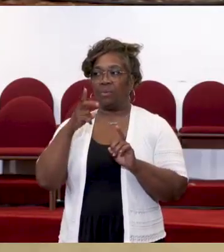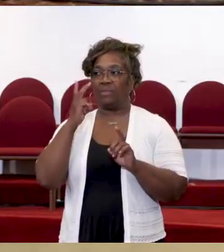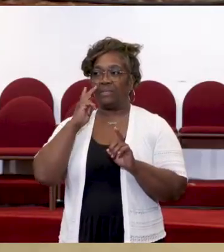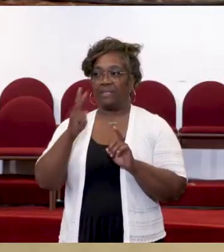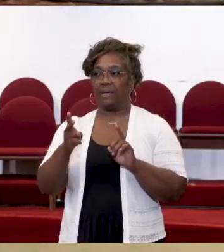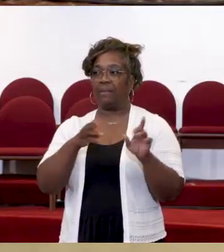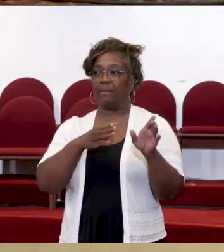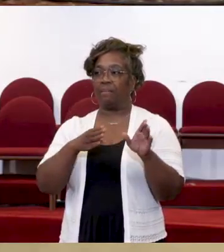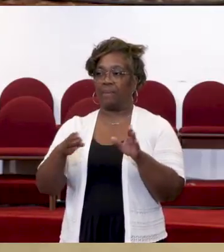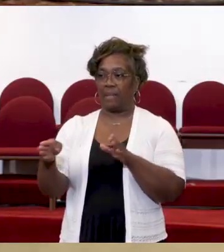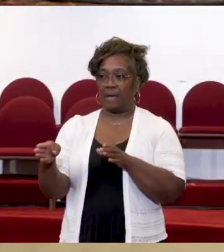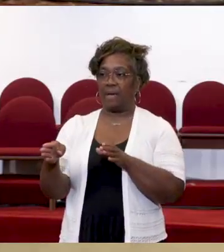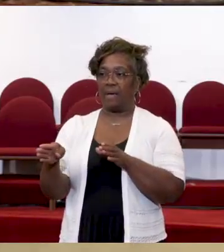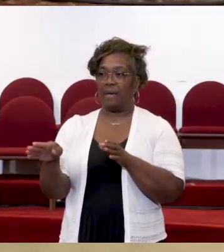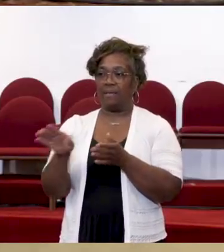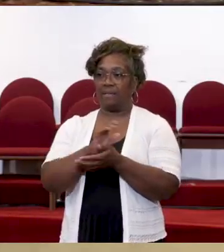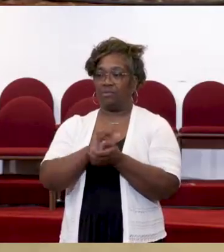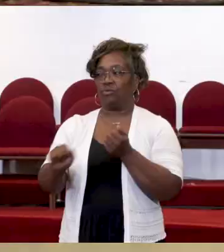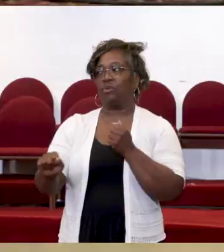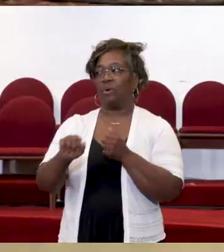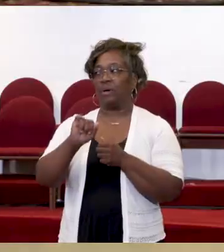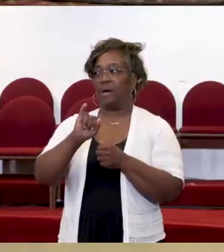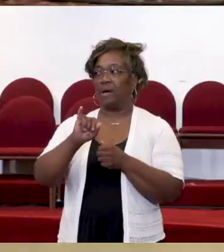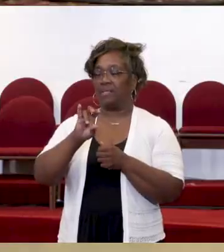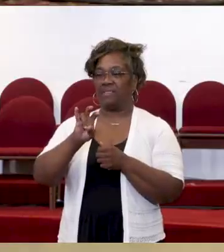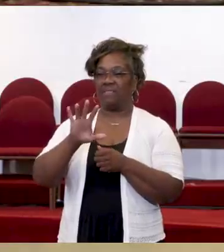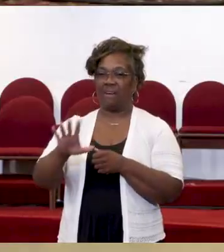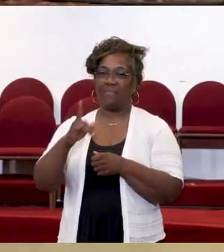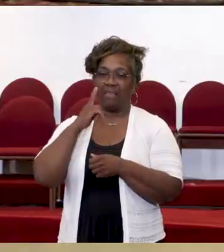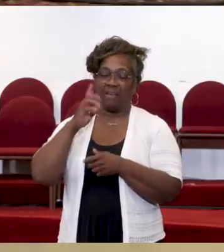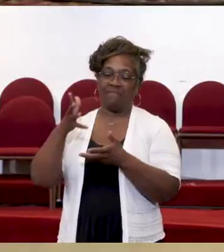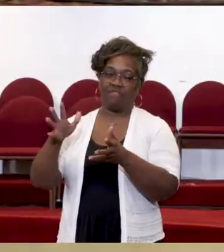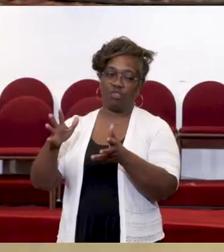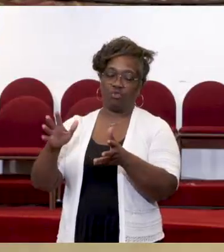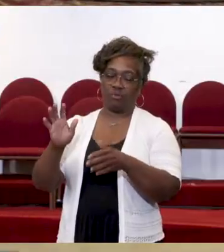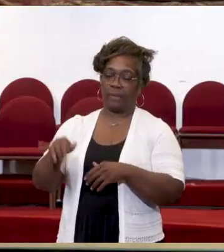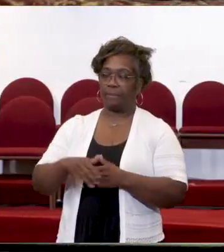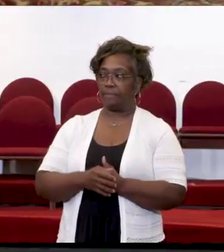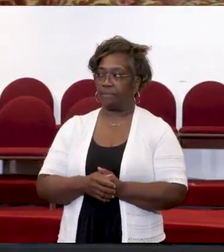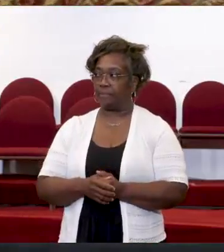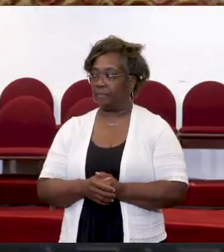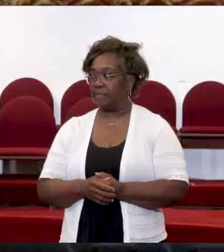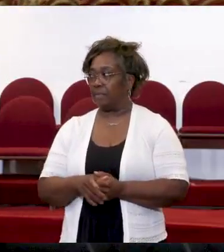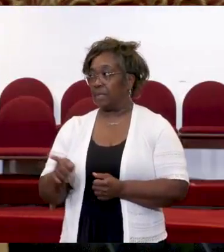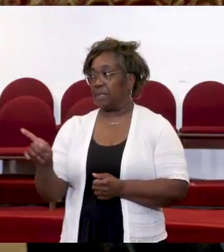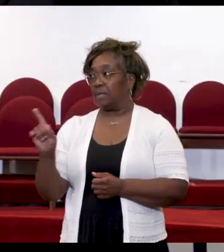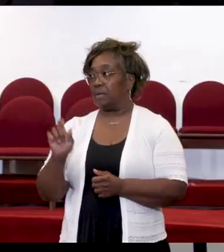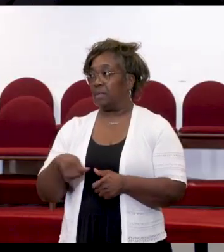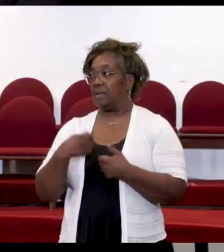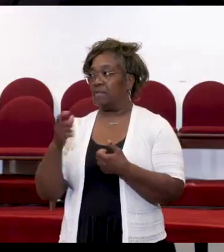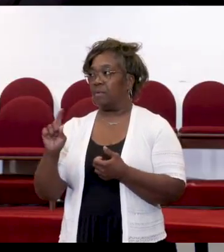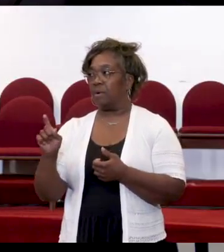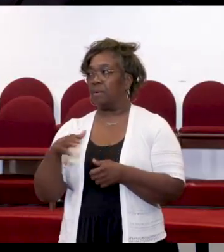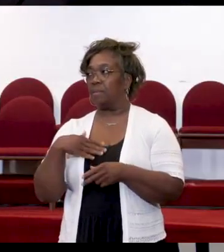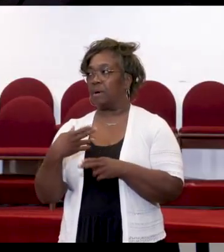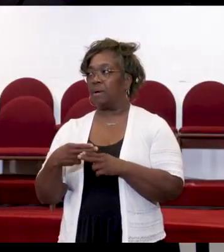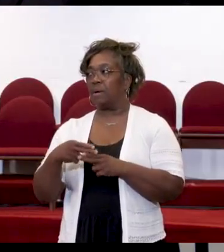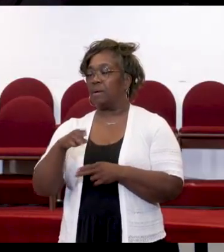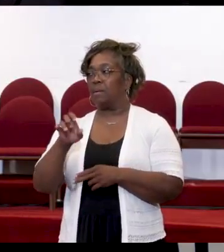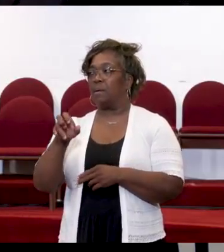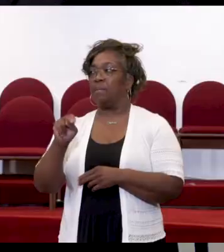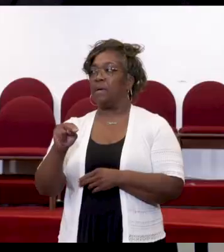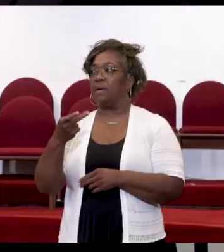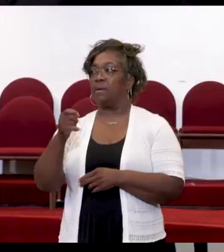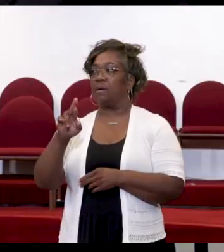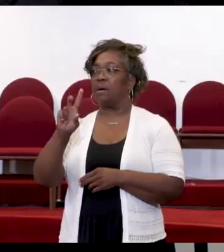tear out I-75. I think they're probably off of that now. Okay, tell us your name, what neighborhood you're from. My name is Ben Hardaway, and I'm from